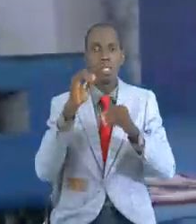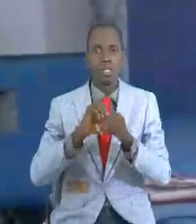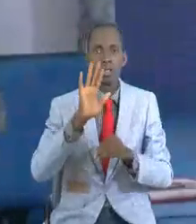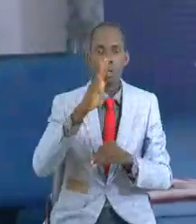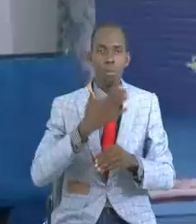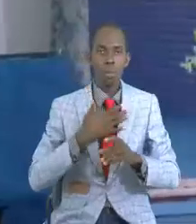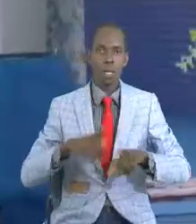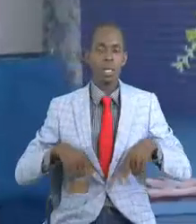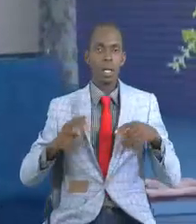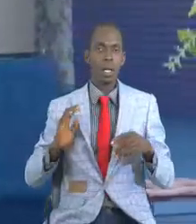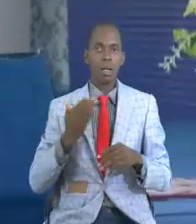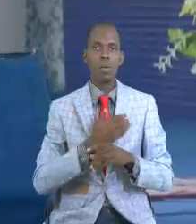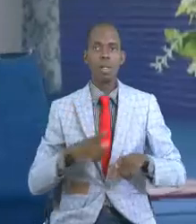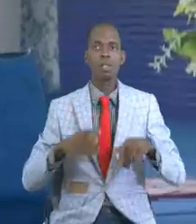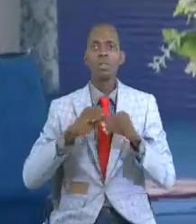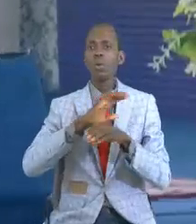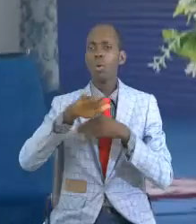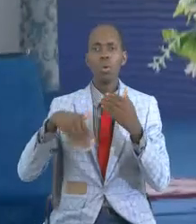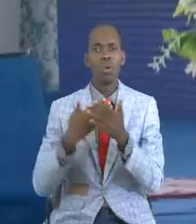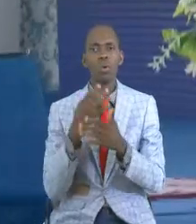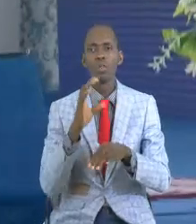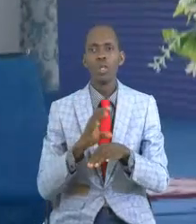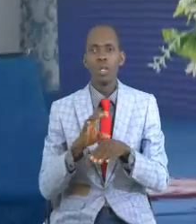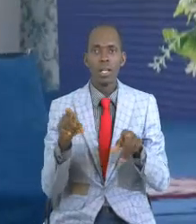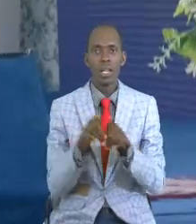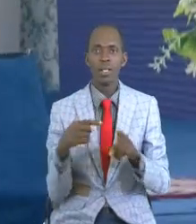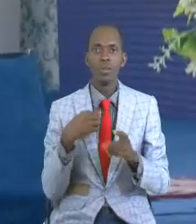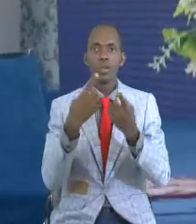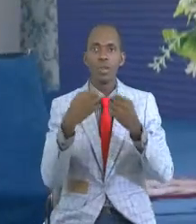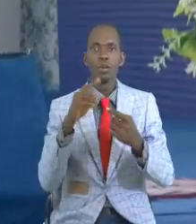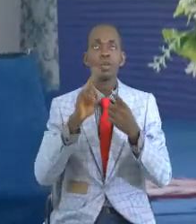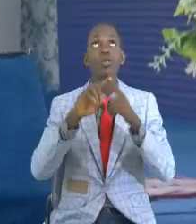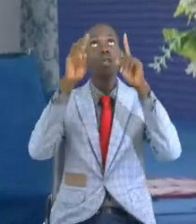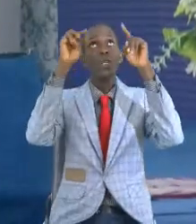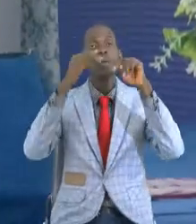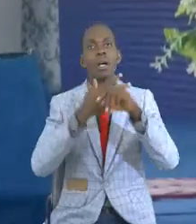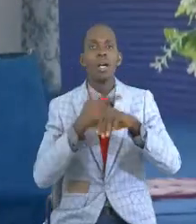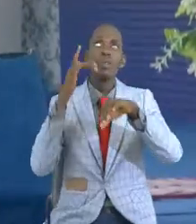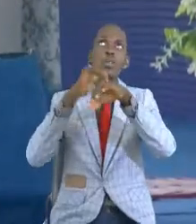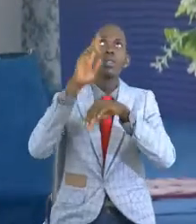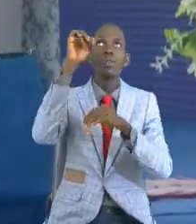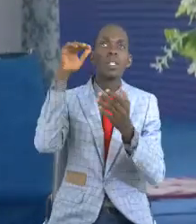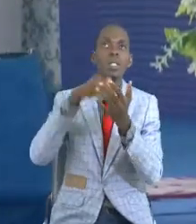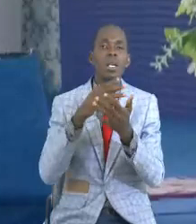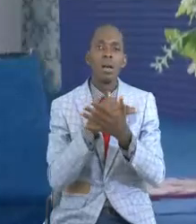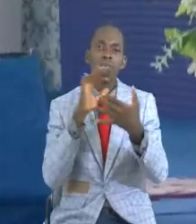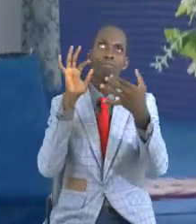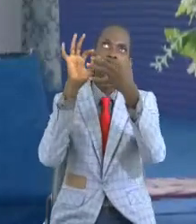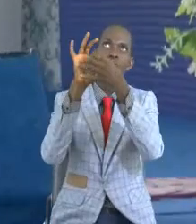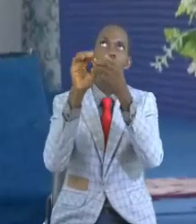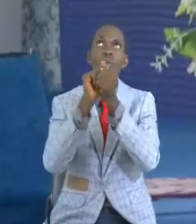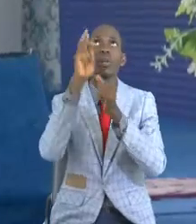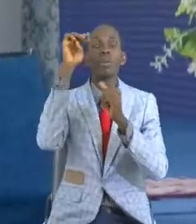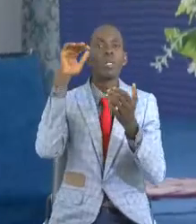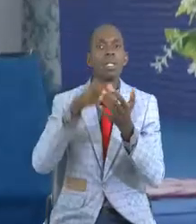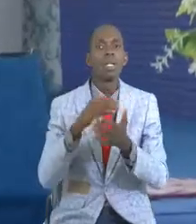lives, and in the whole church. As we come to him and we touch him again and we connect with him again, and he says, how